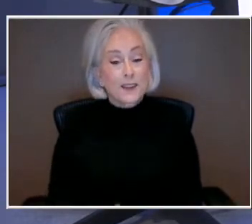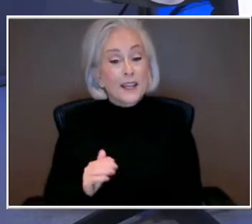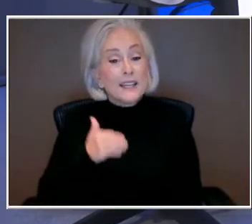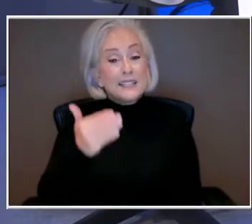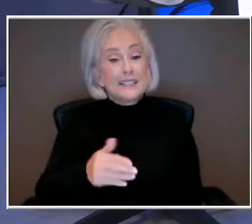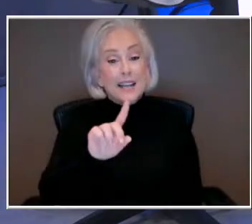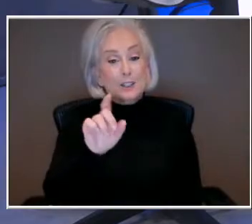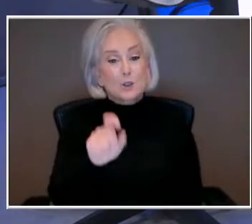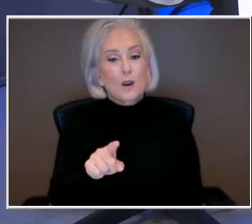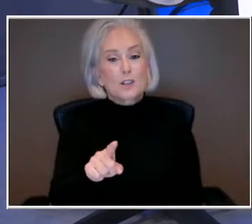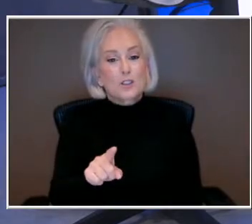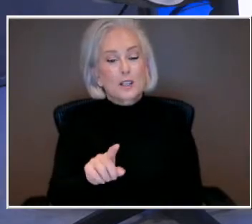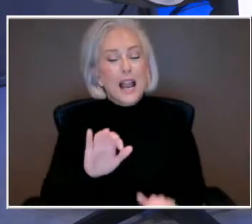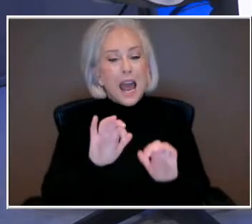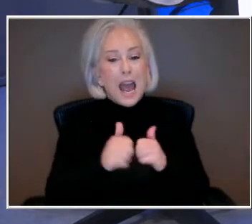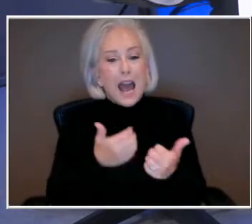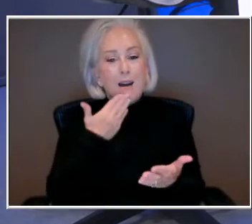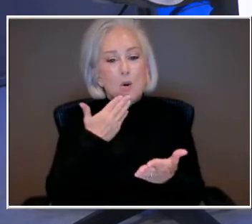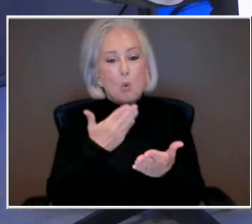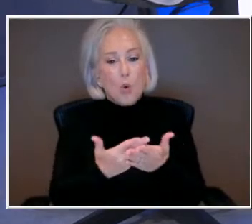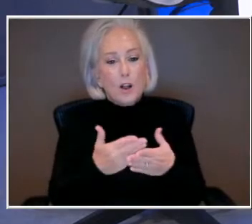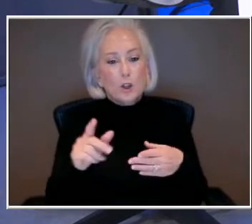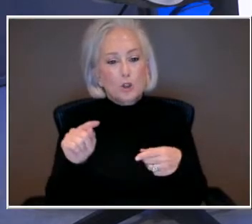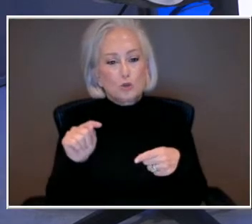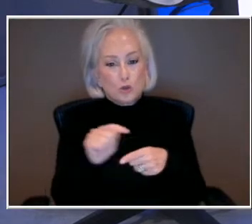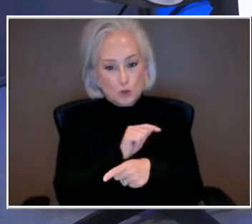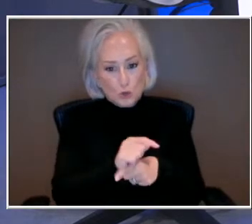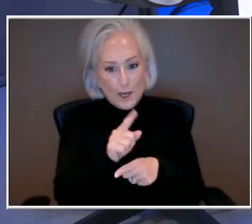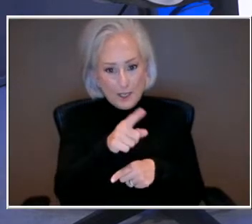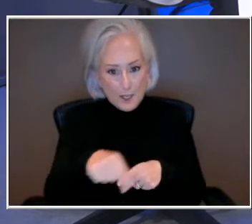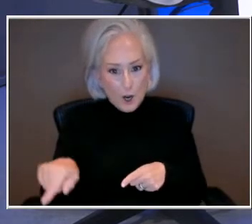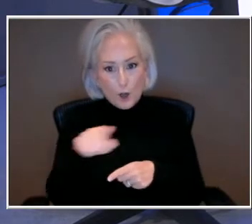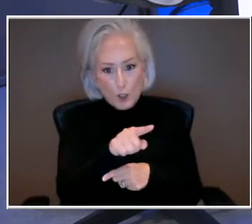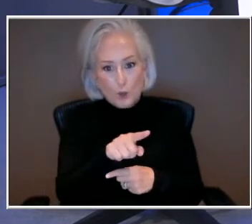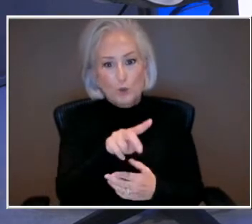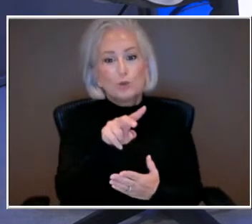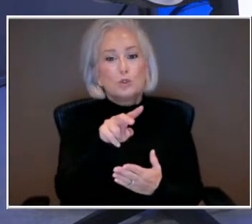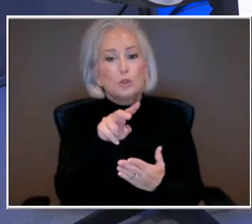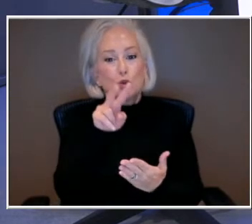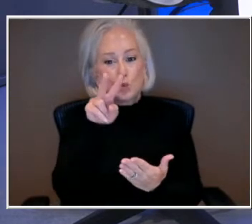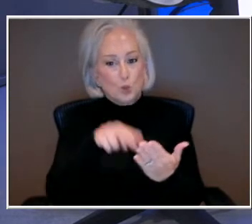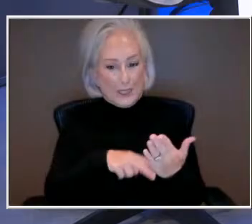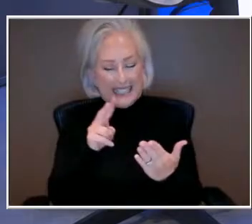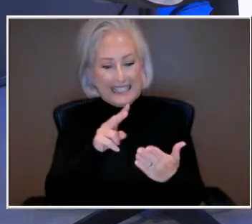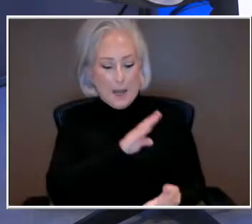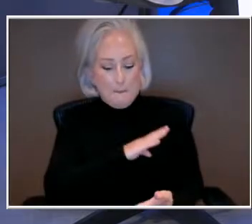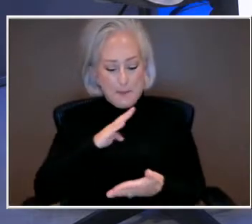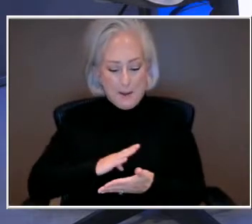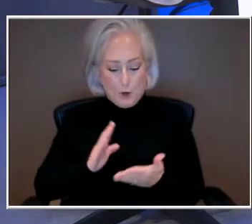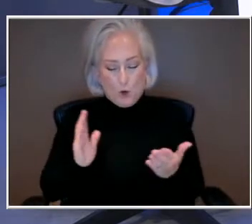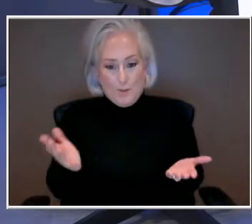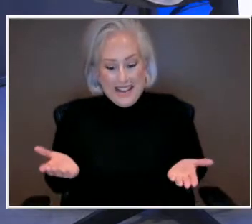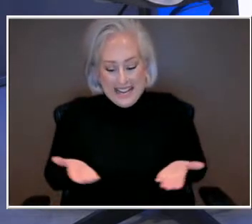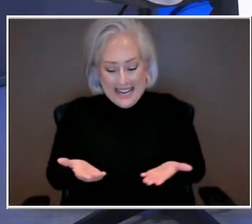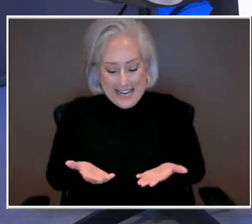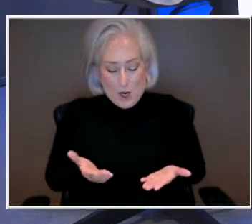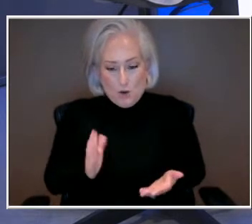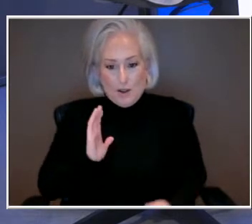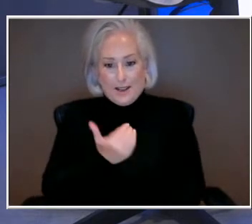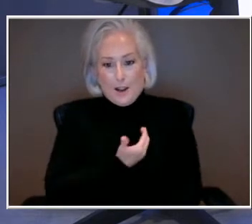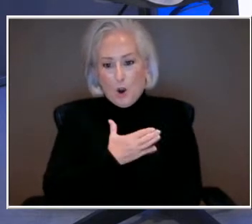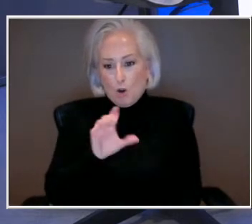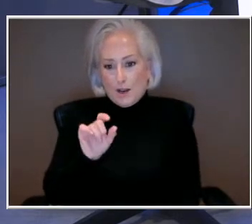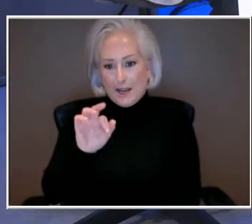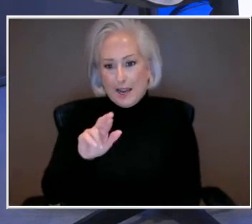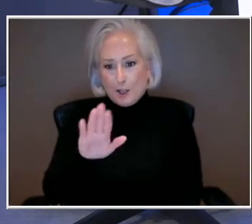trained are experts like yourself in reading these mammograms at places like our cancer center? Because it's not